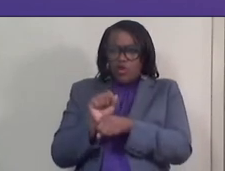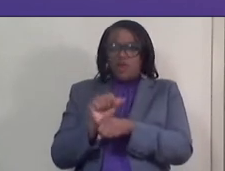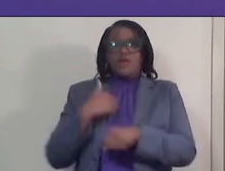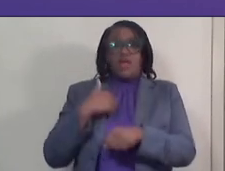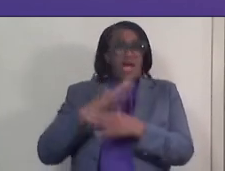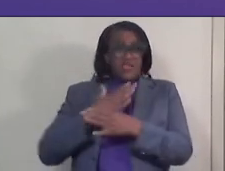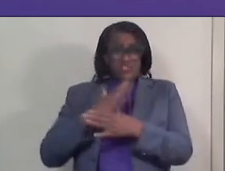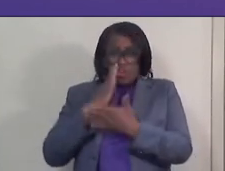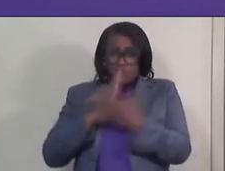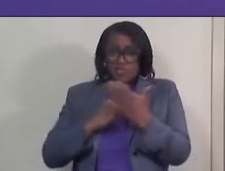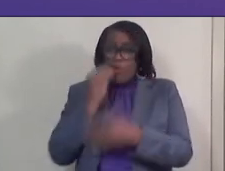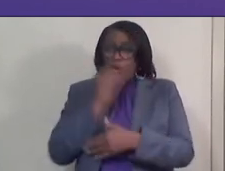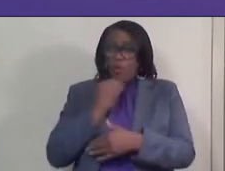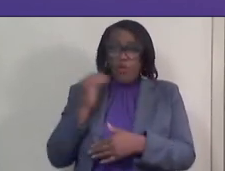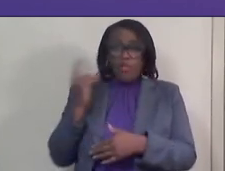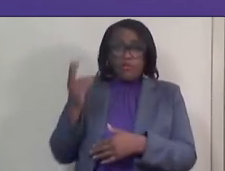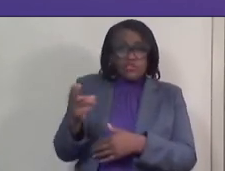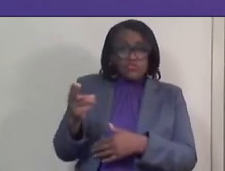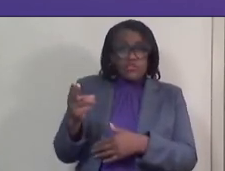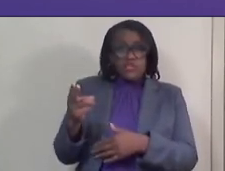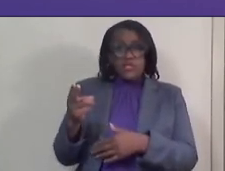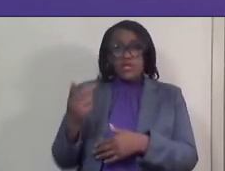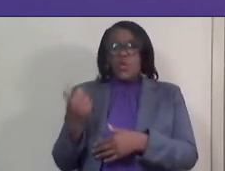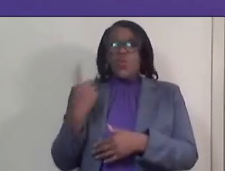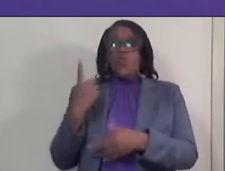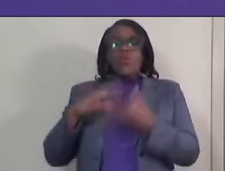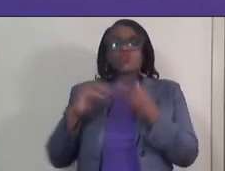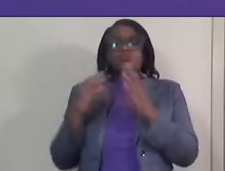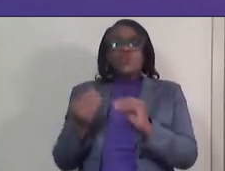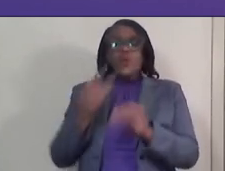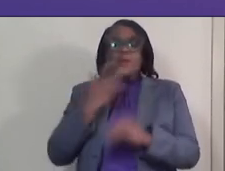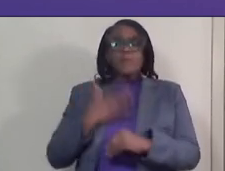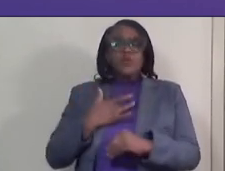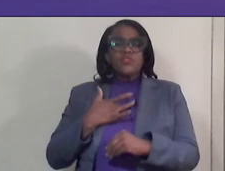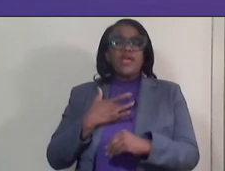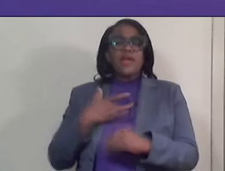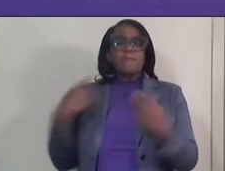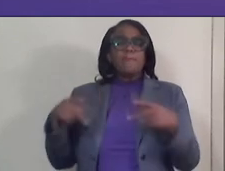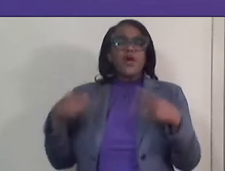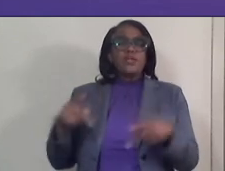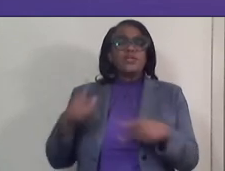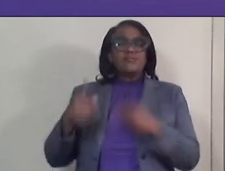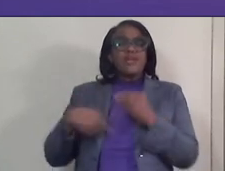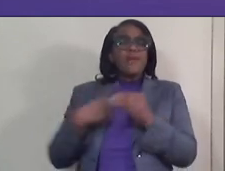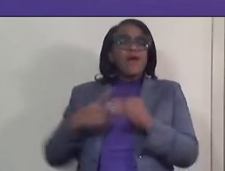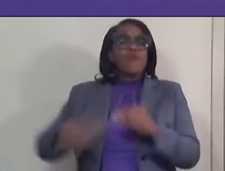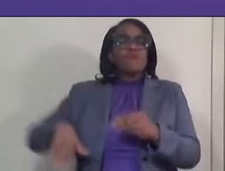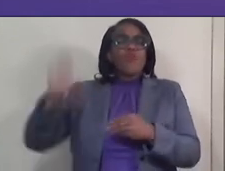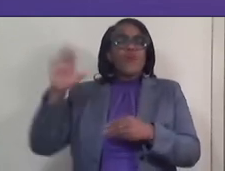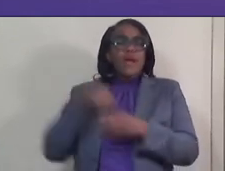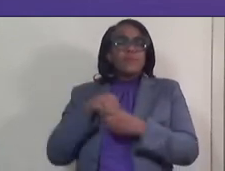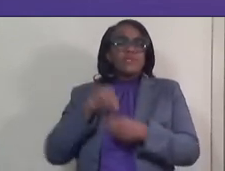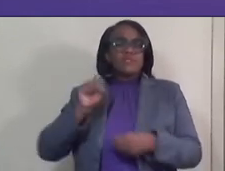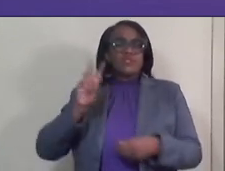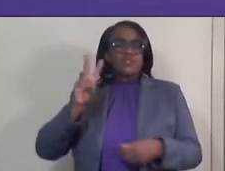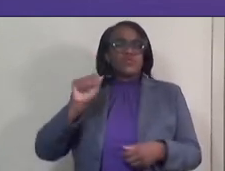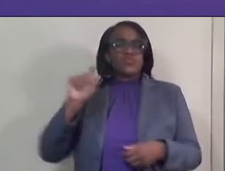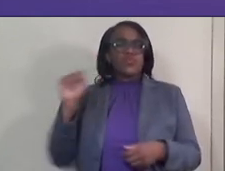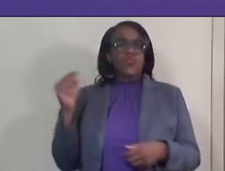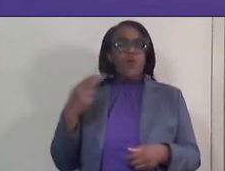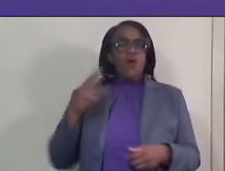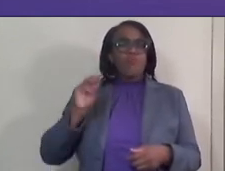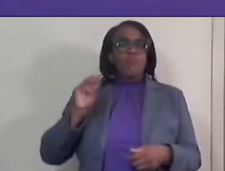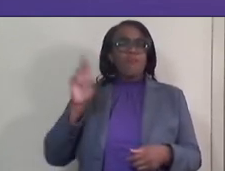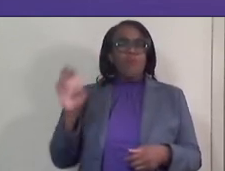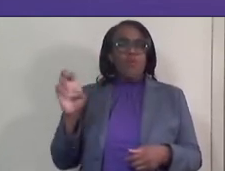stories. One story called The Birthday Party, about growing up in Swarthmore. But for me, I haven't always written grants.